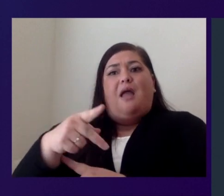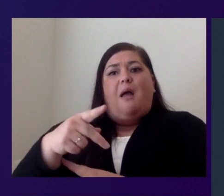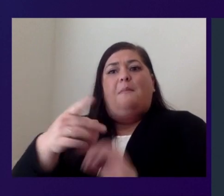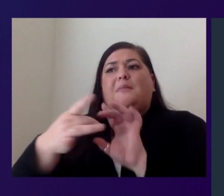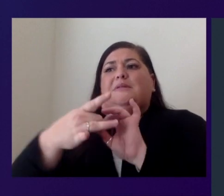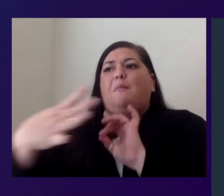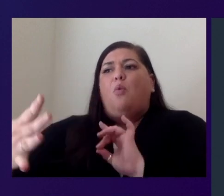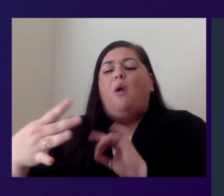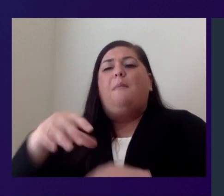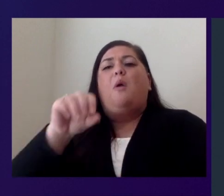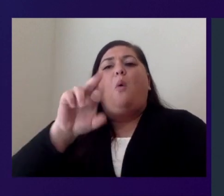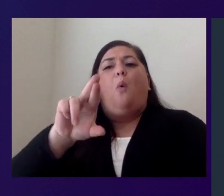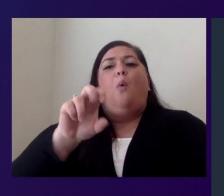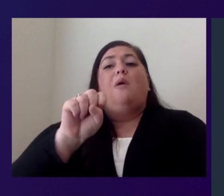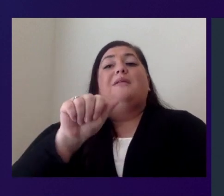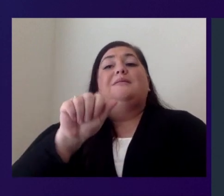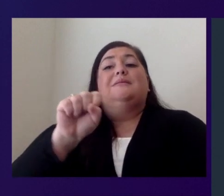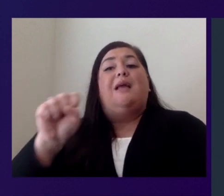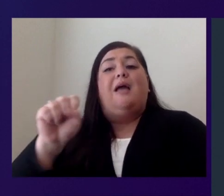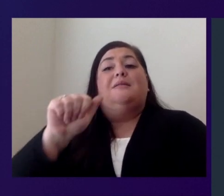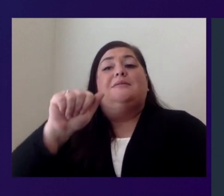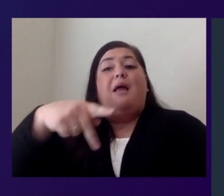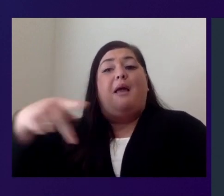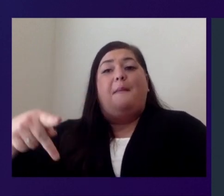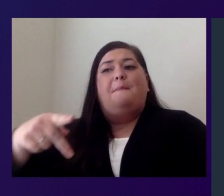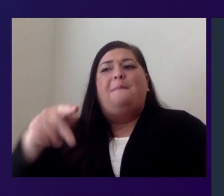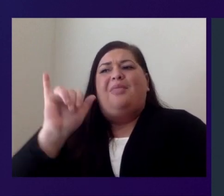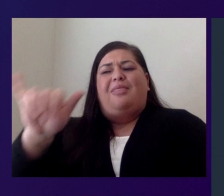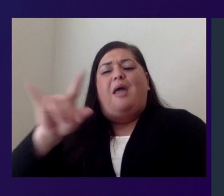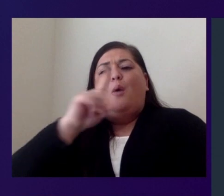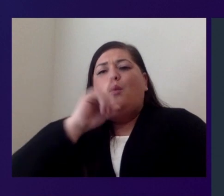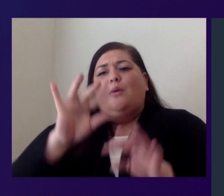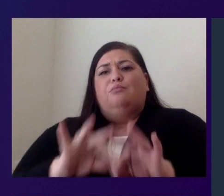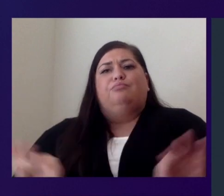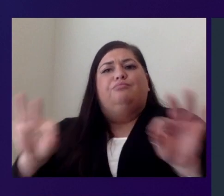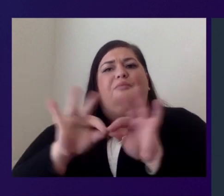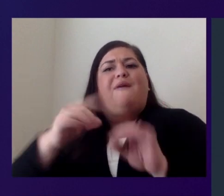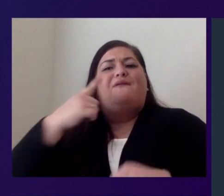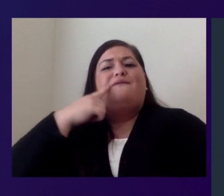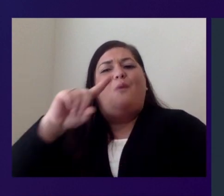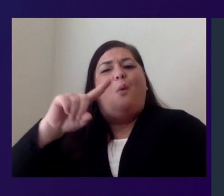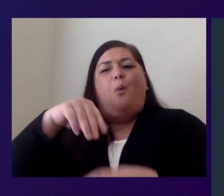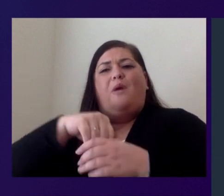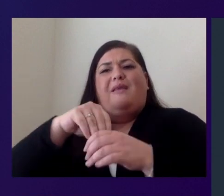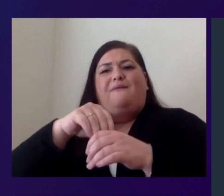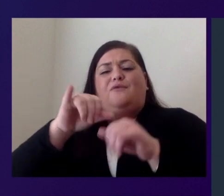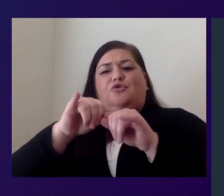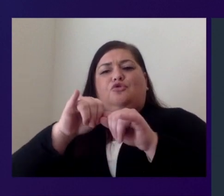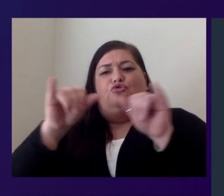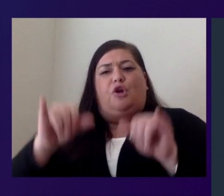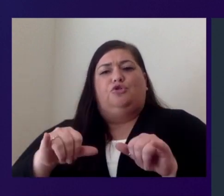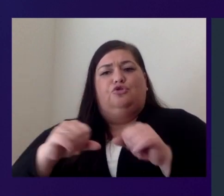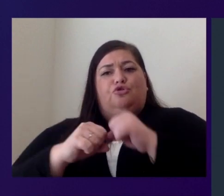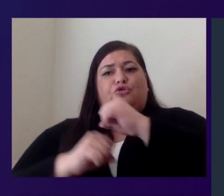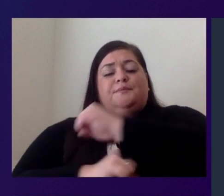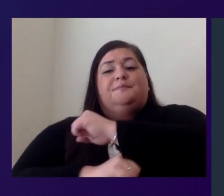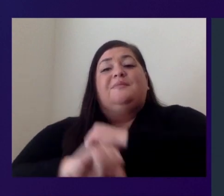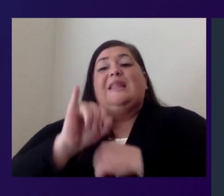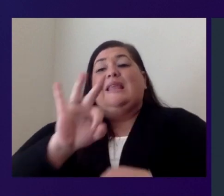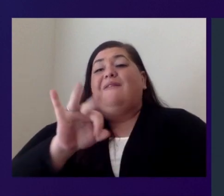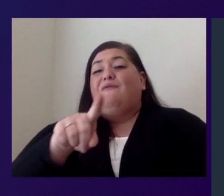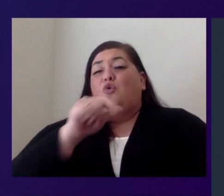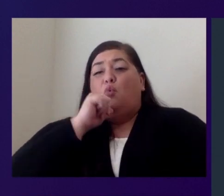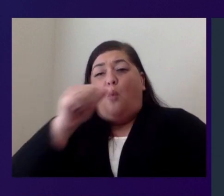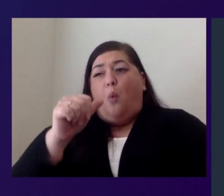SaaS applications. It matters just as much to the infrastructure folks. And so if you're in an organization where you don't wear both of those